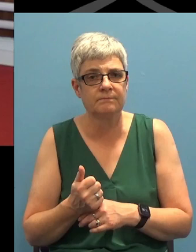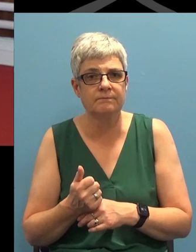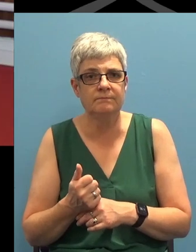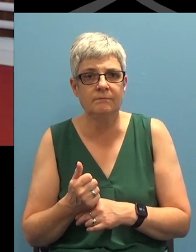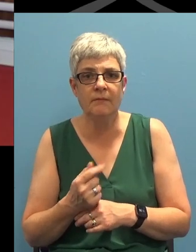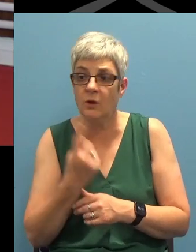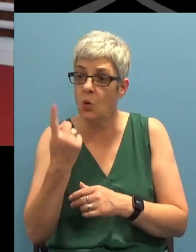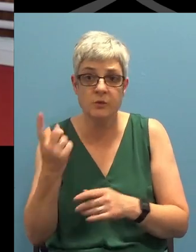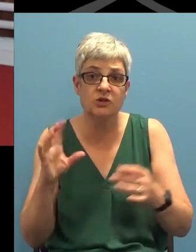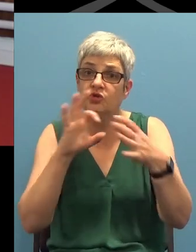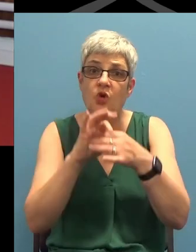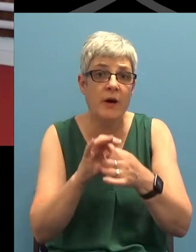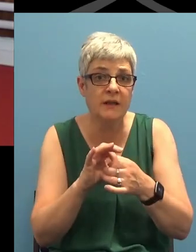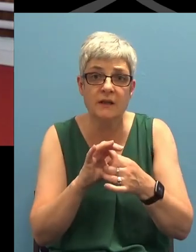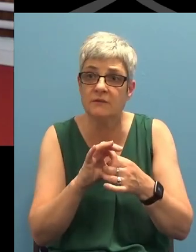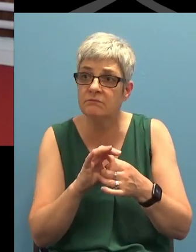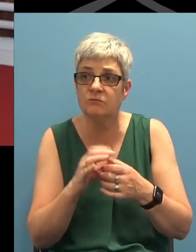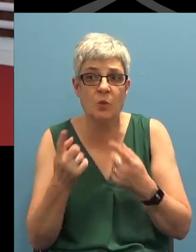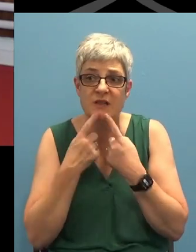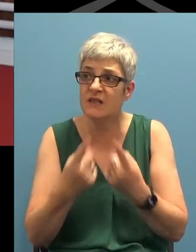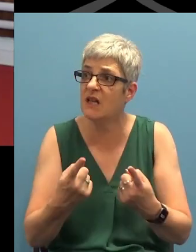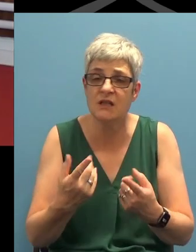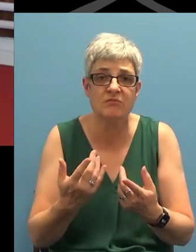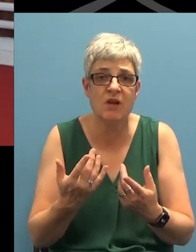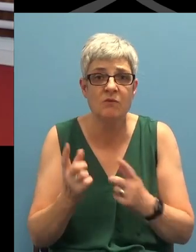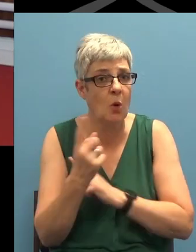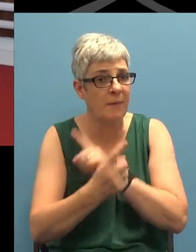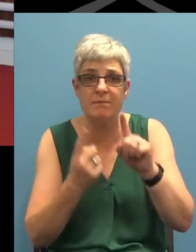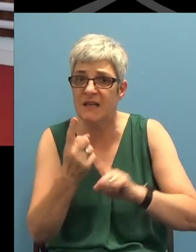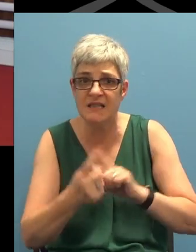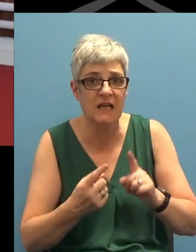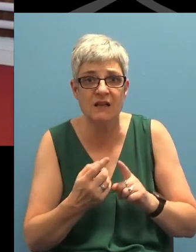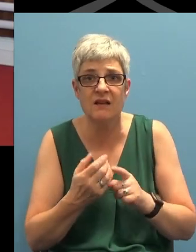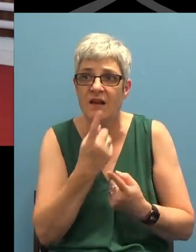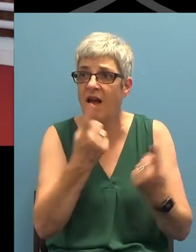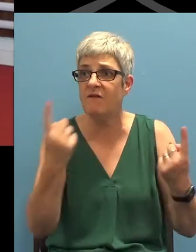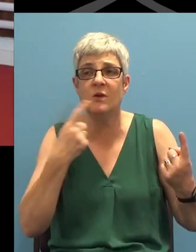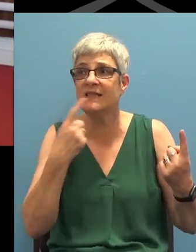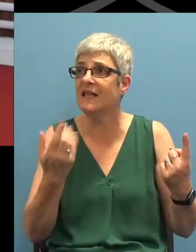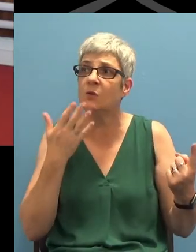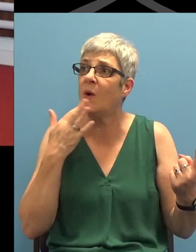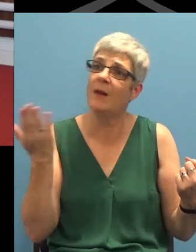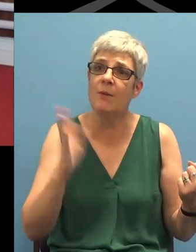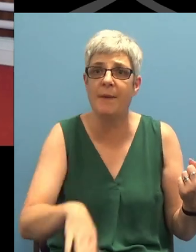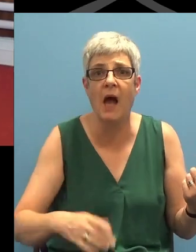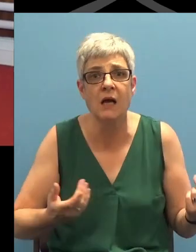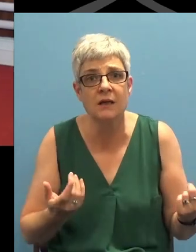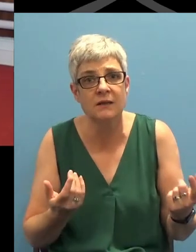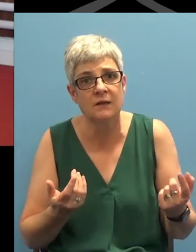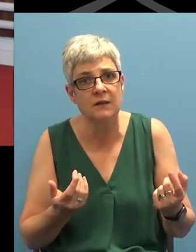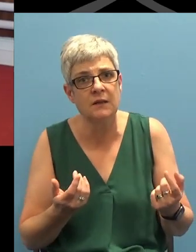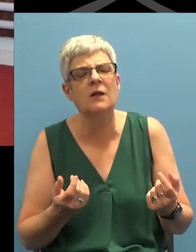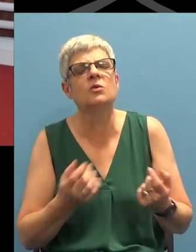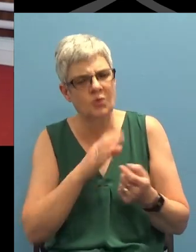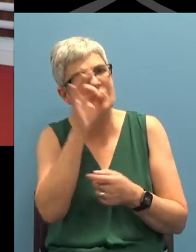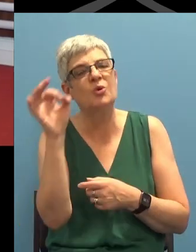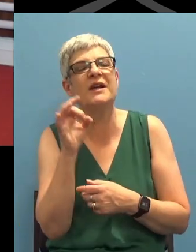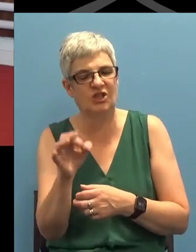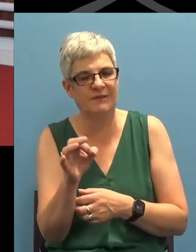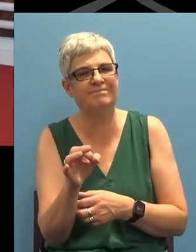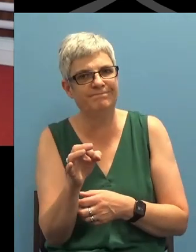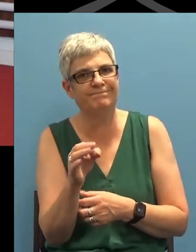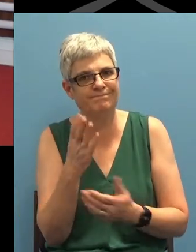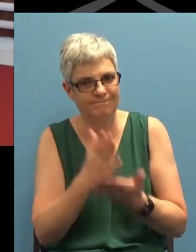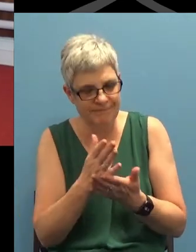Nobody's been joining, nobody comments, we've not been meeting, everyone says, when are we getting back? So here is the question. Here